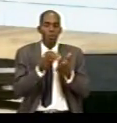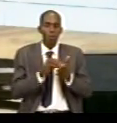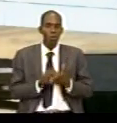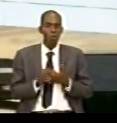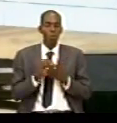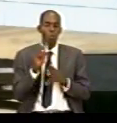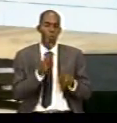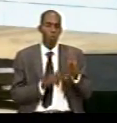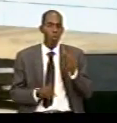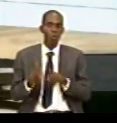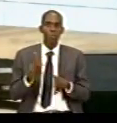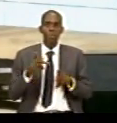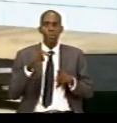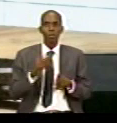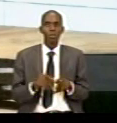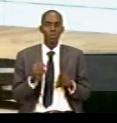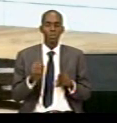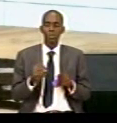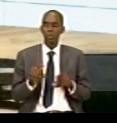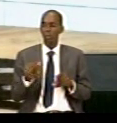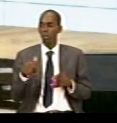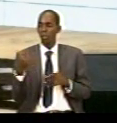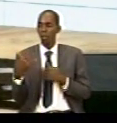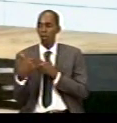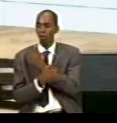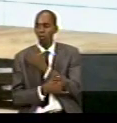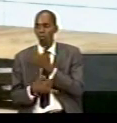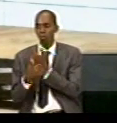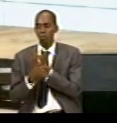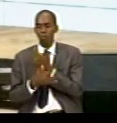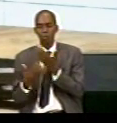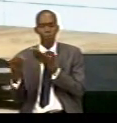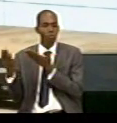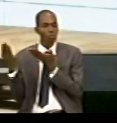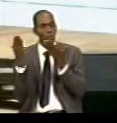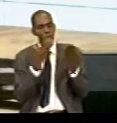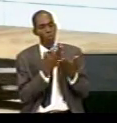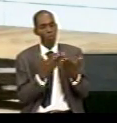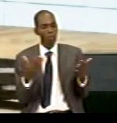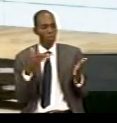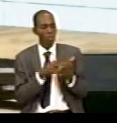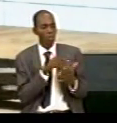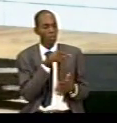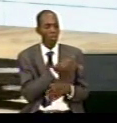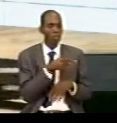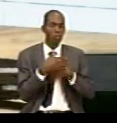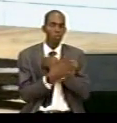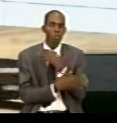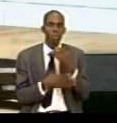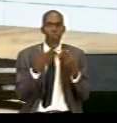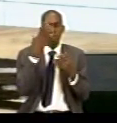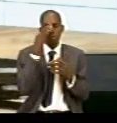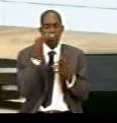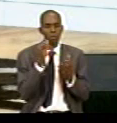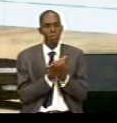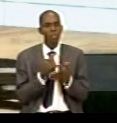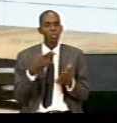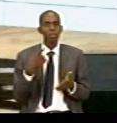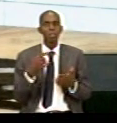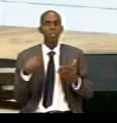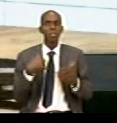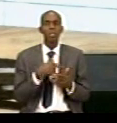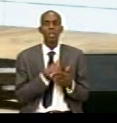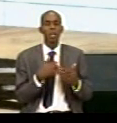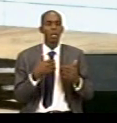of that country wants to fall on this country, and they know that the ambassadors are there,